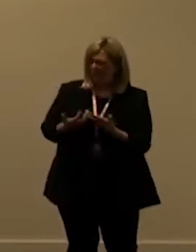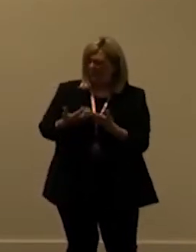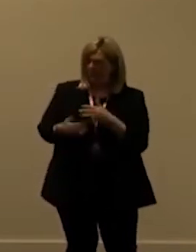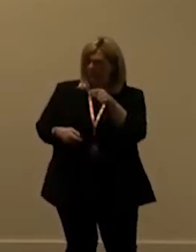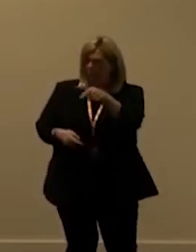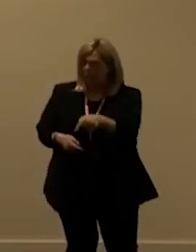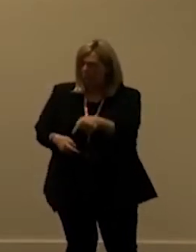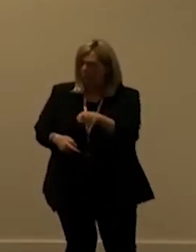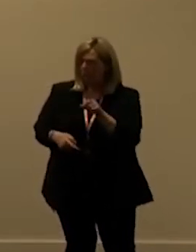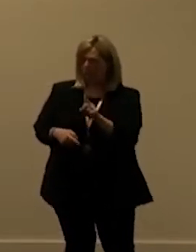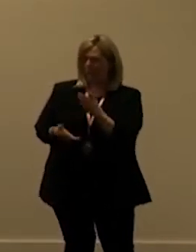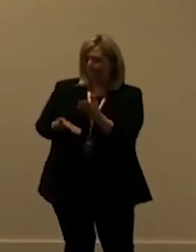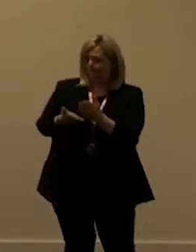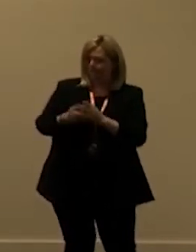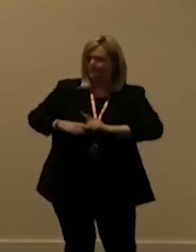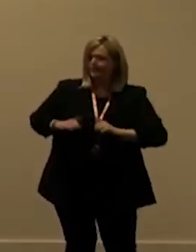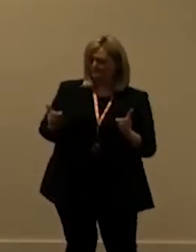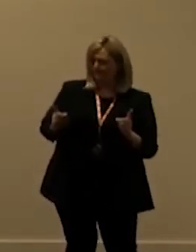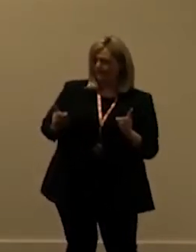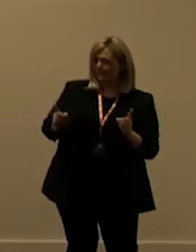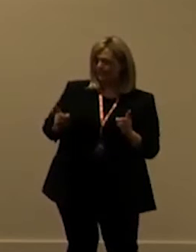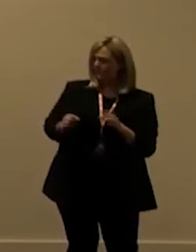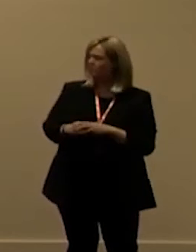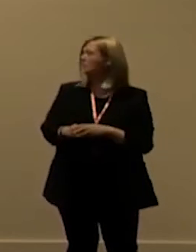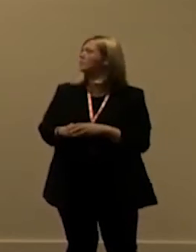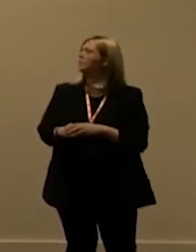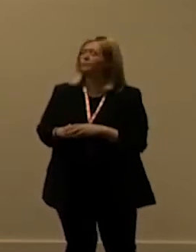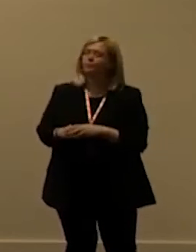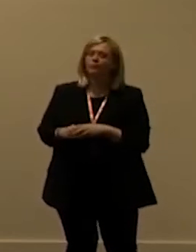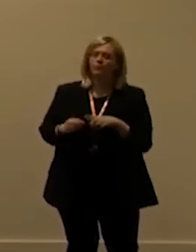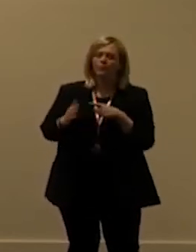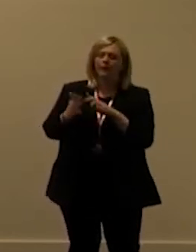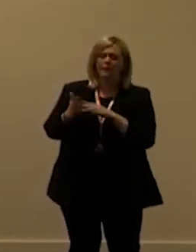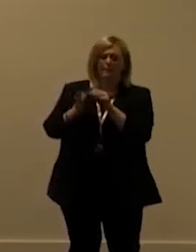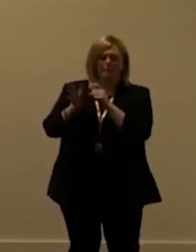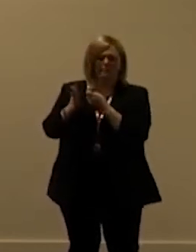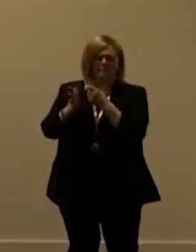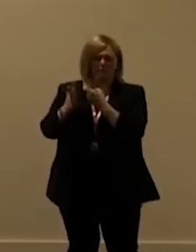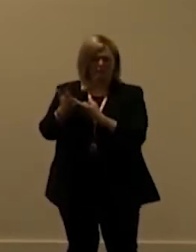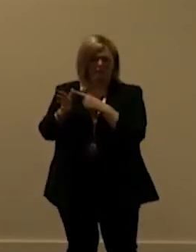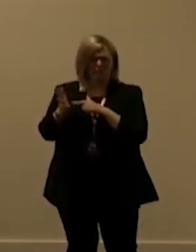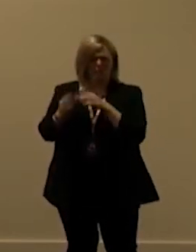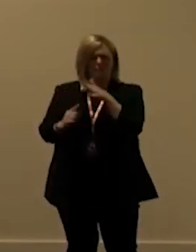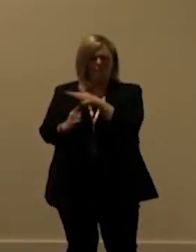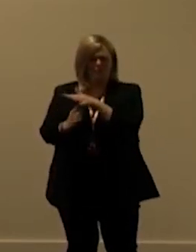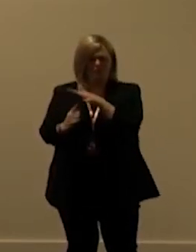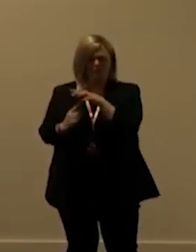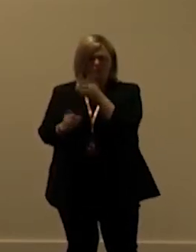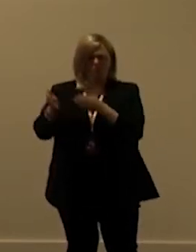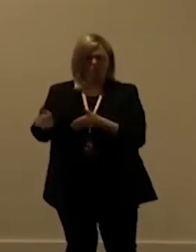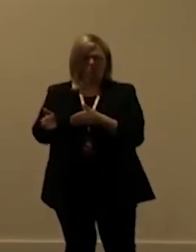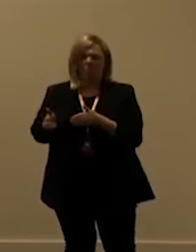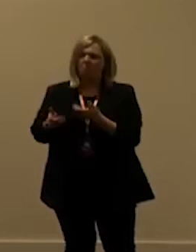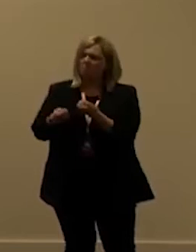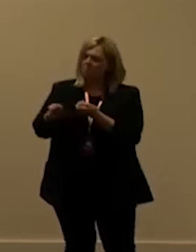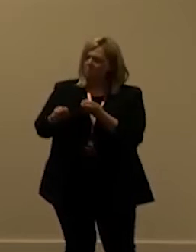get me there. That's really the difference. And imperative is on the right, so we have imperative on the right. And this is maybe more a traditional kind of PowerShell management